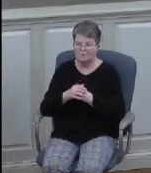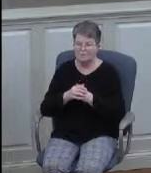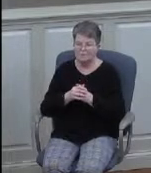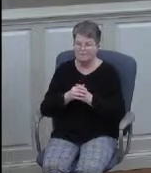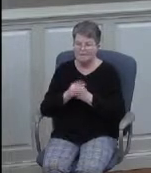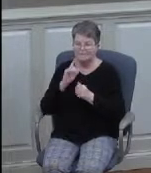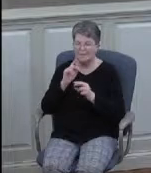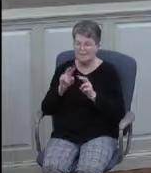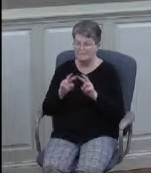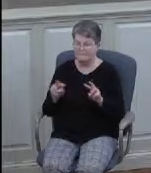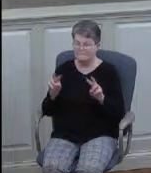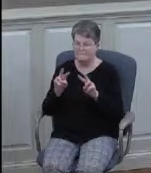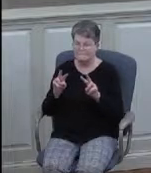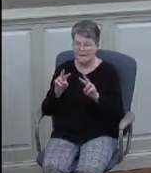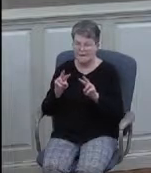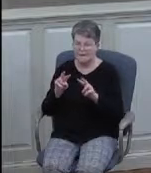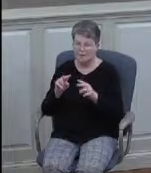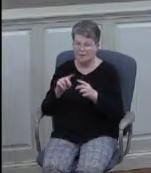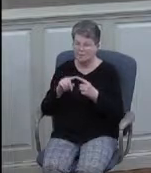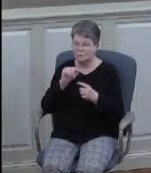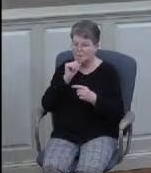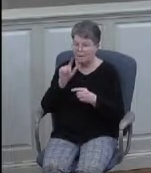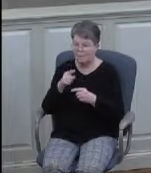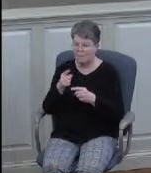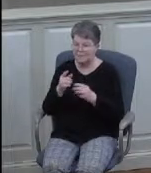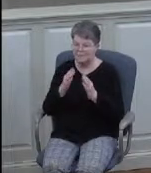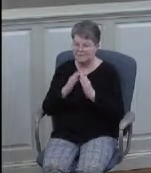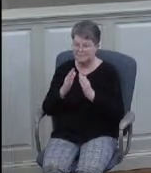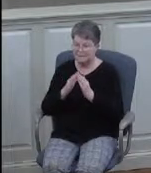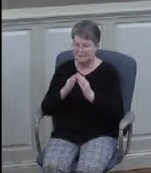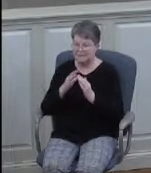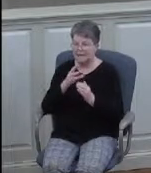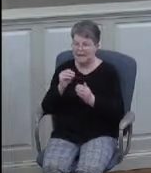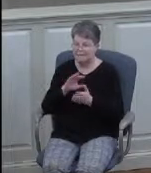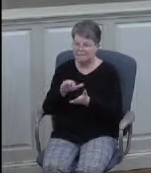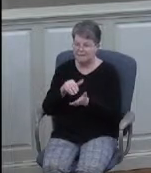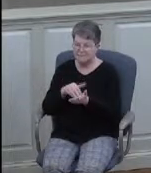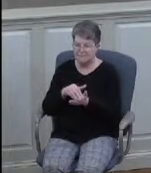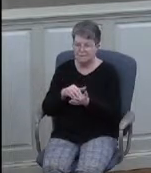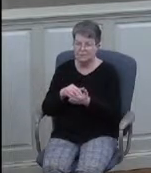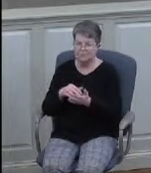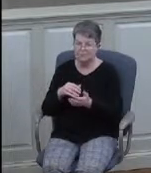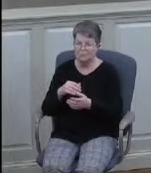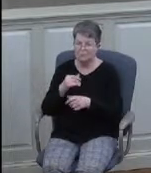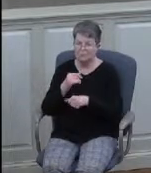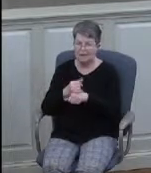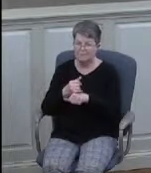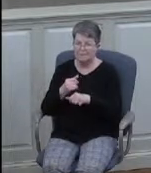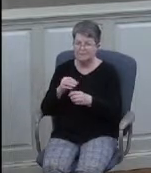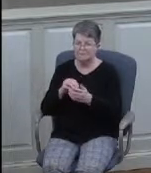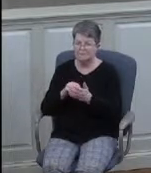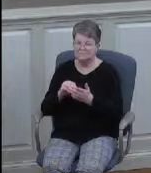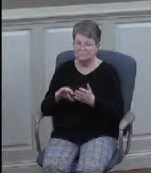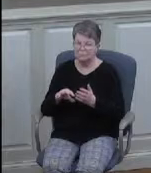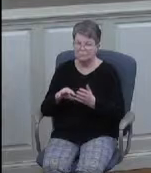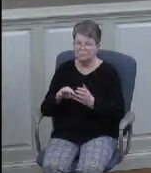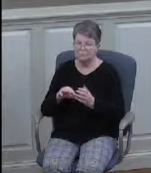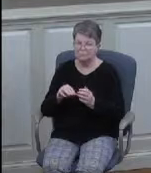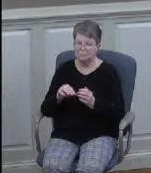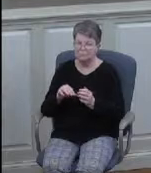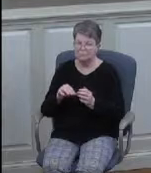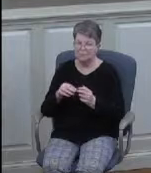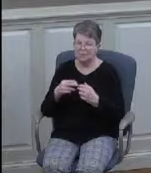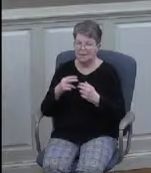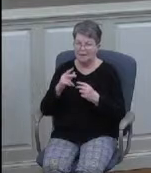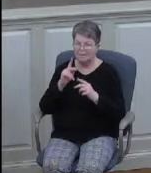the value to not only the city and to the center campus students, but also a lot of